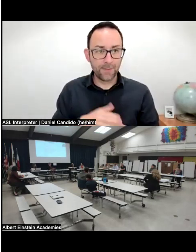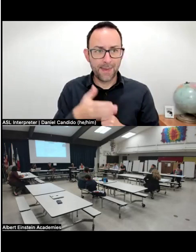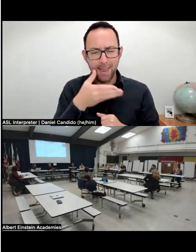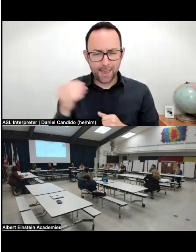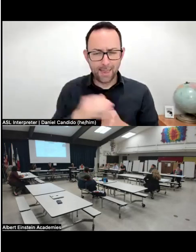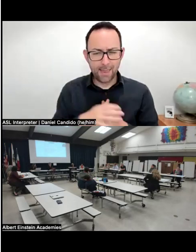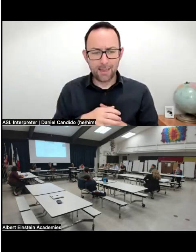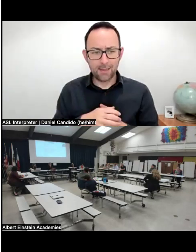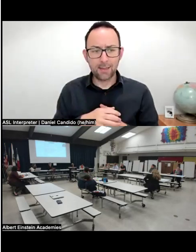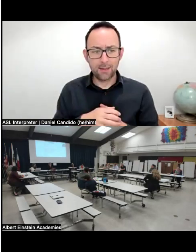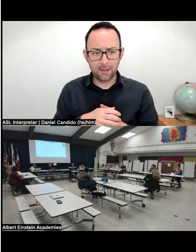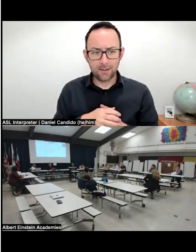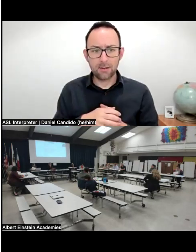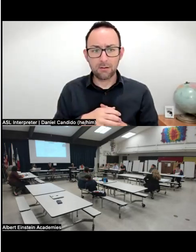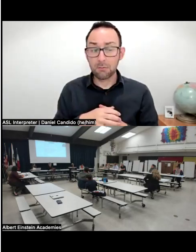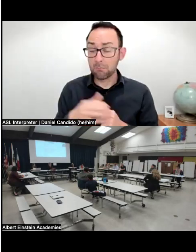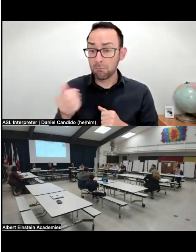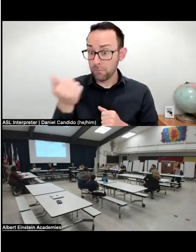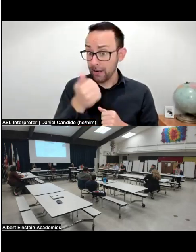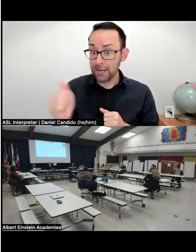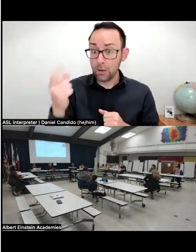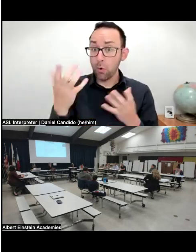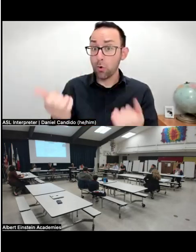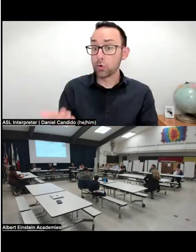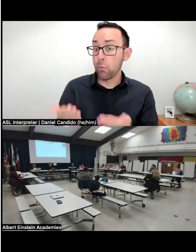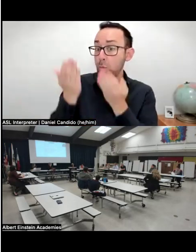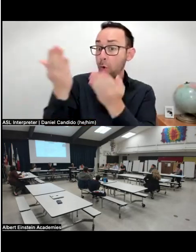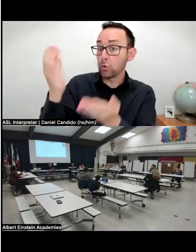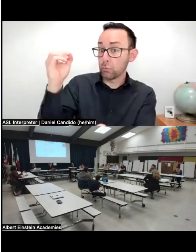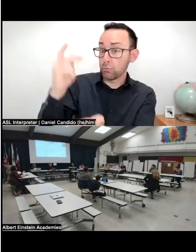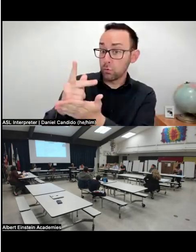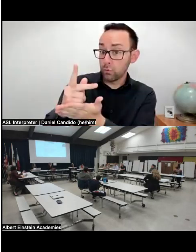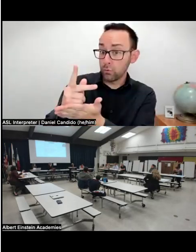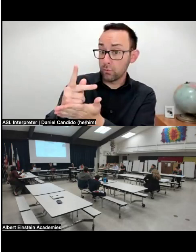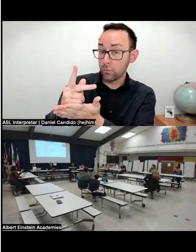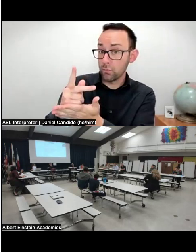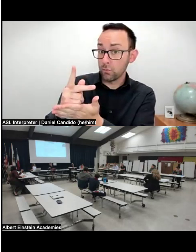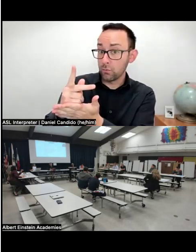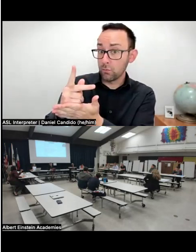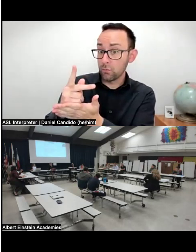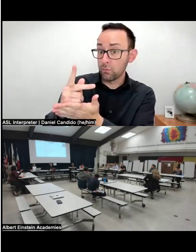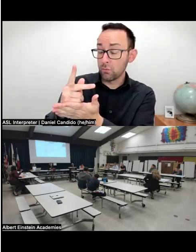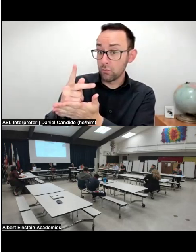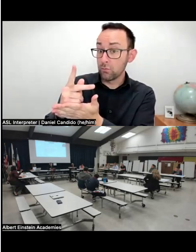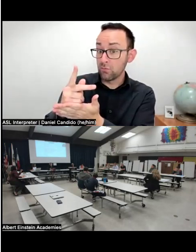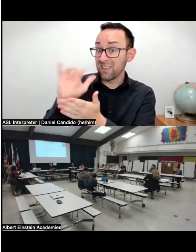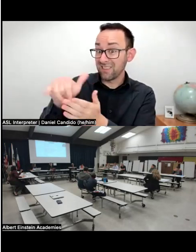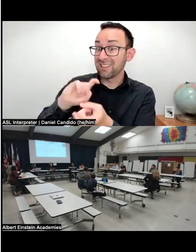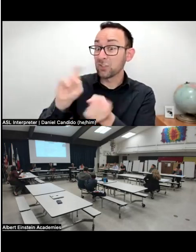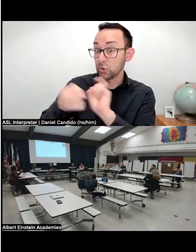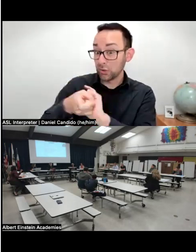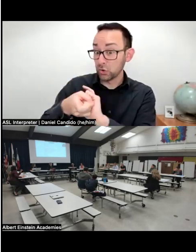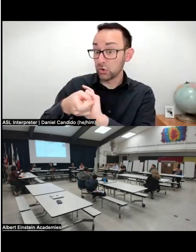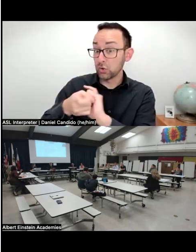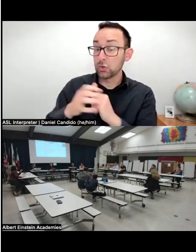so would anybody like to make a motion to approve this policy change and